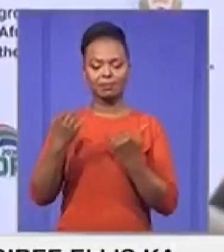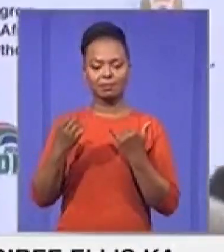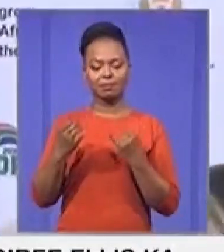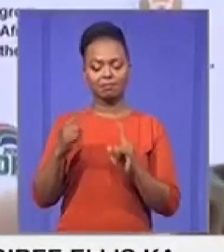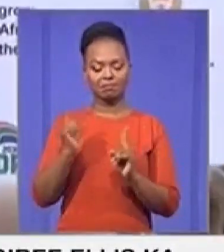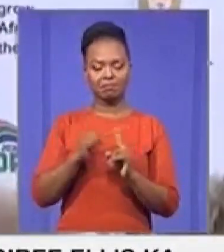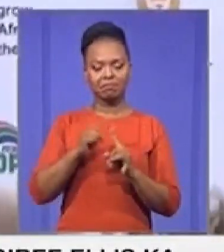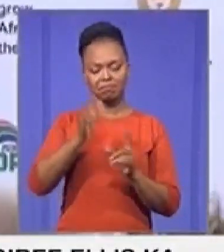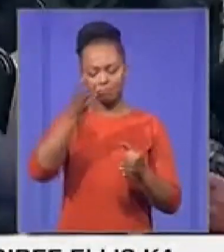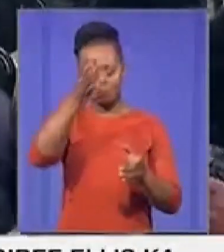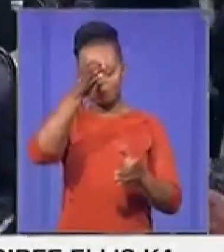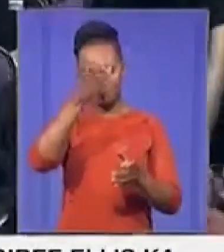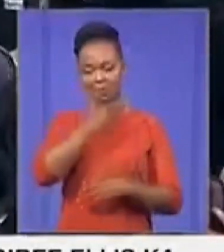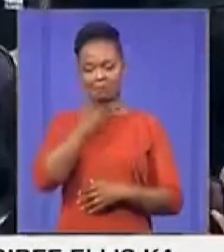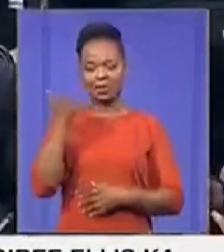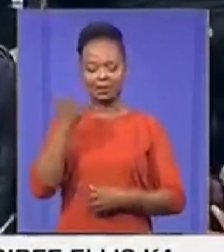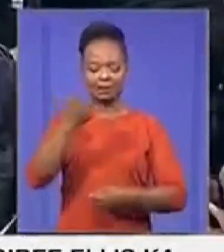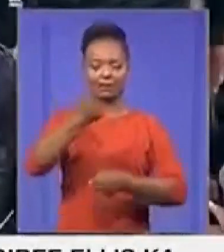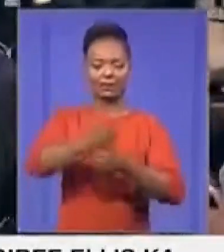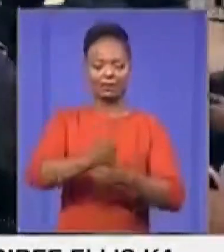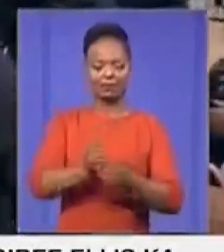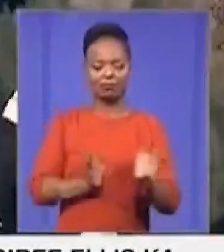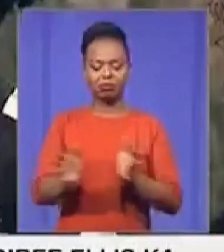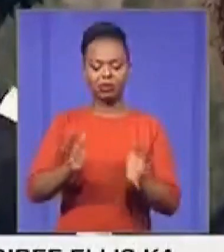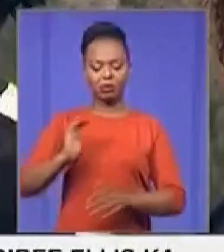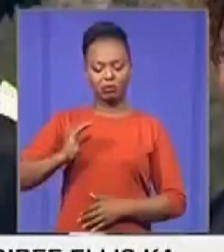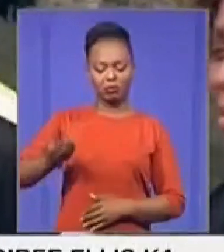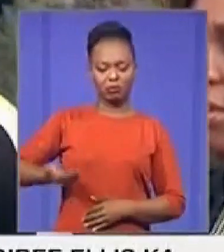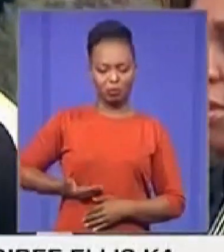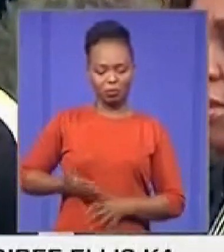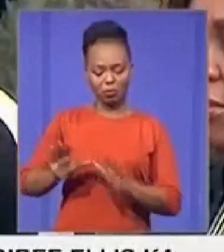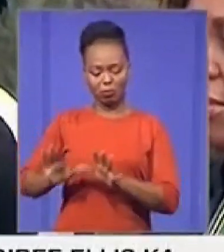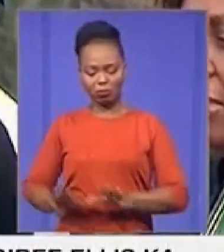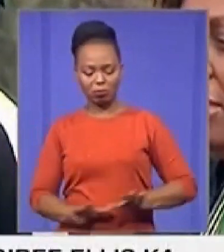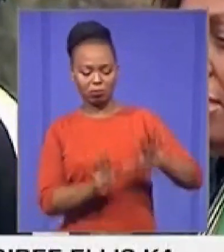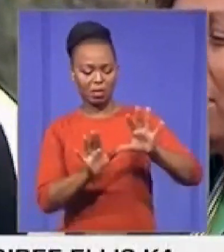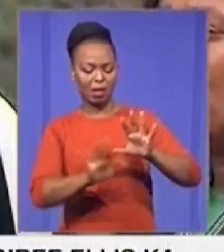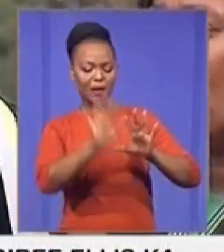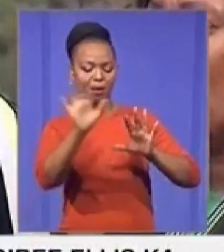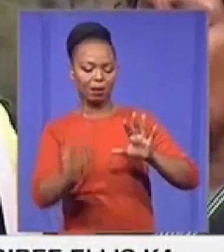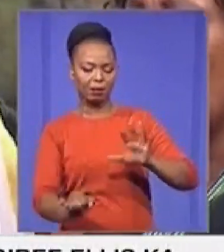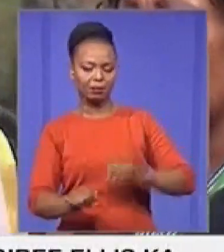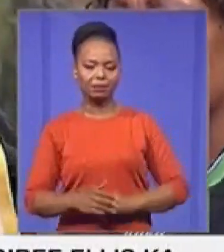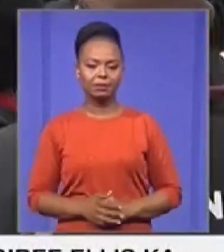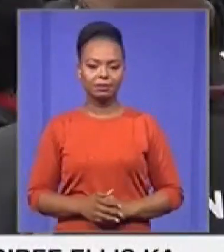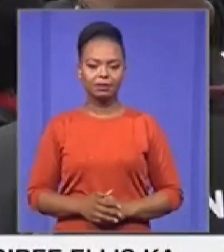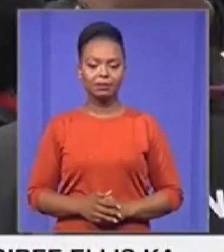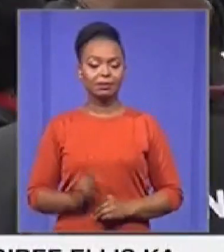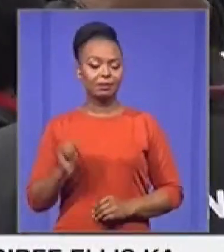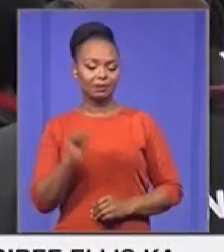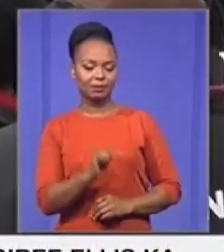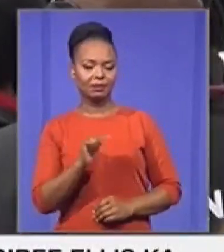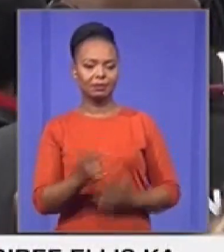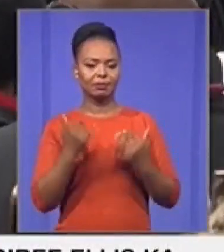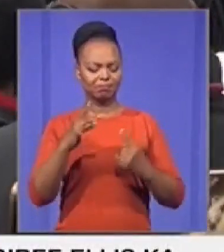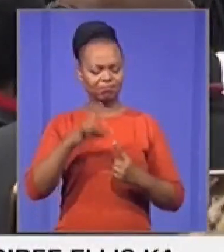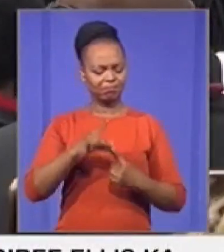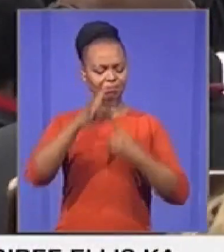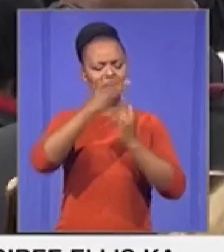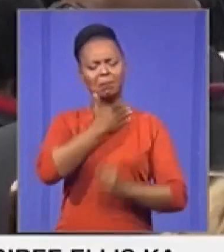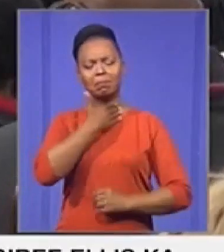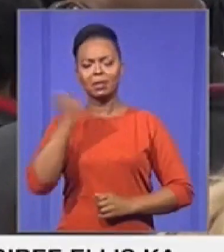lego mohlahli wa ngwaga kgweding ya maoto ya basadi kontinenteng ya Afrika. O kgethilwe bjalo ka mohlahli o kaone